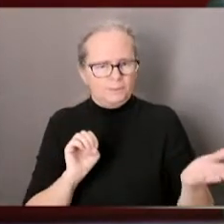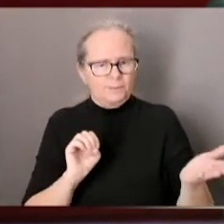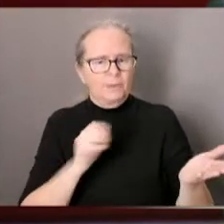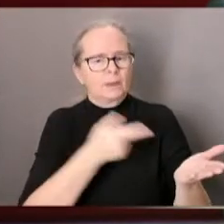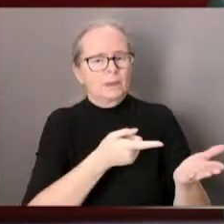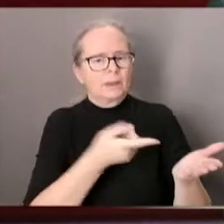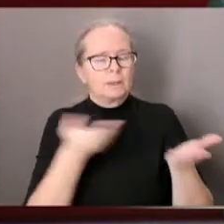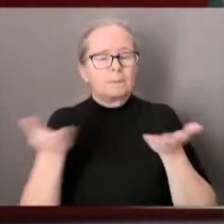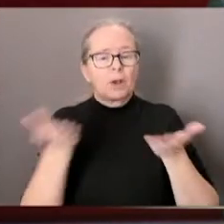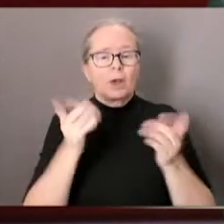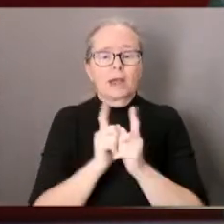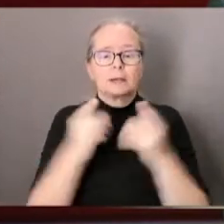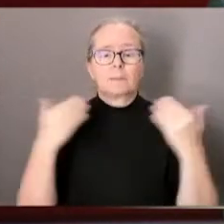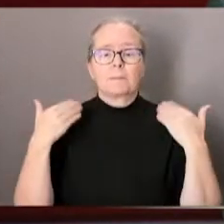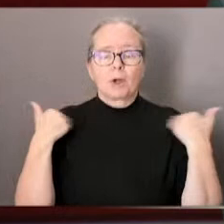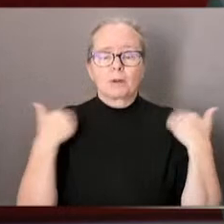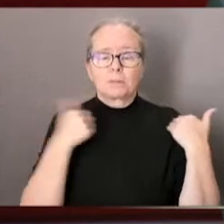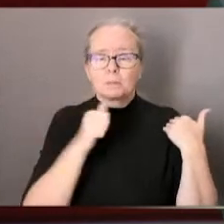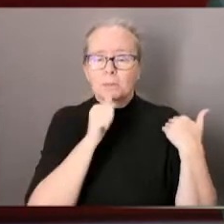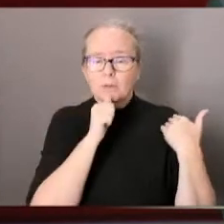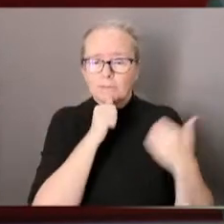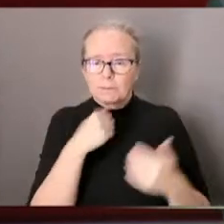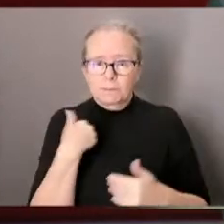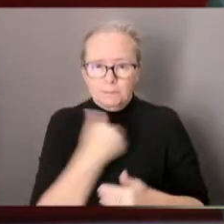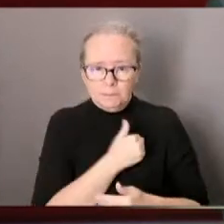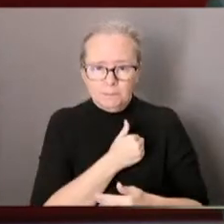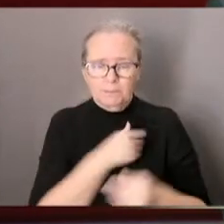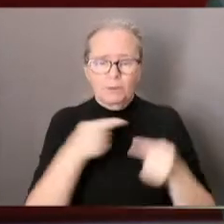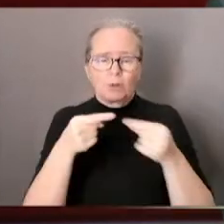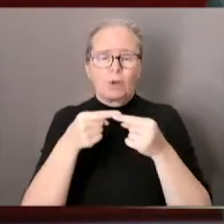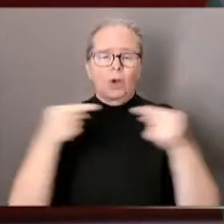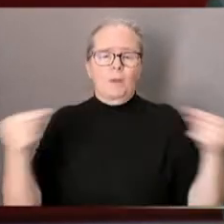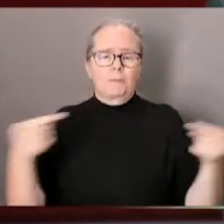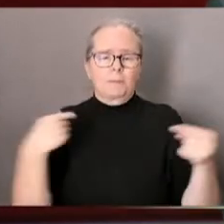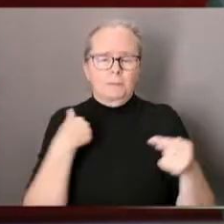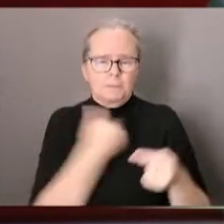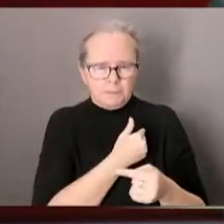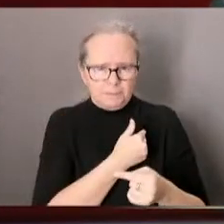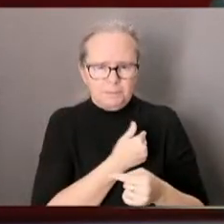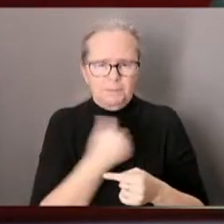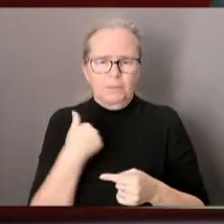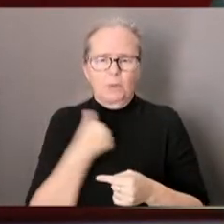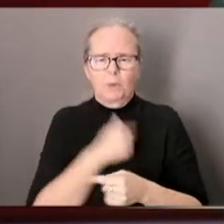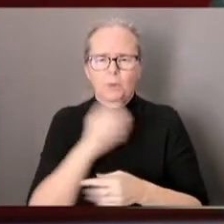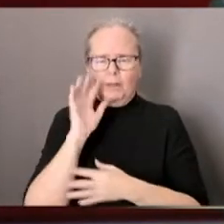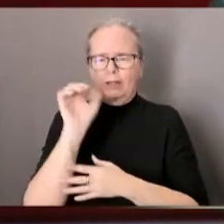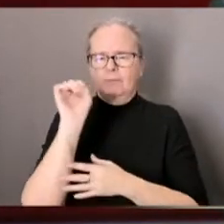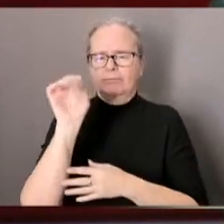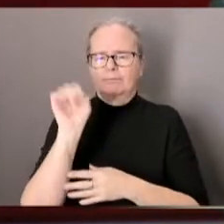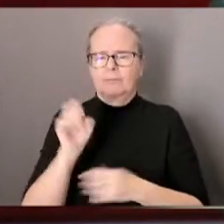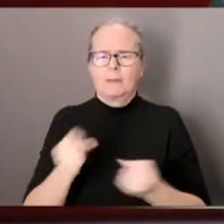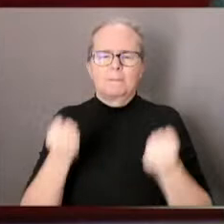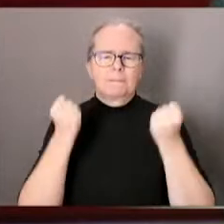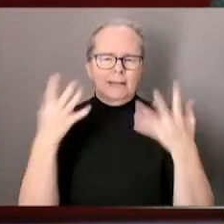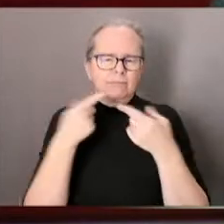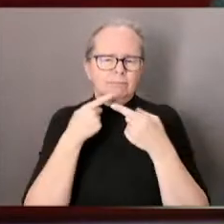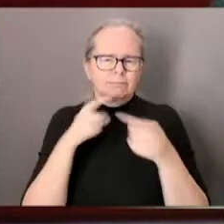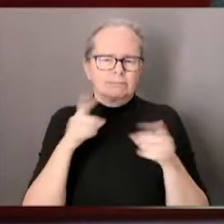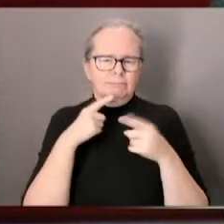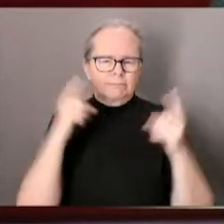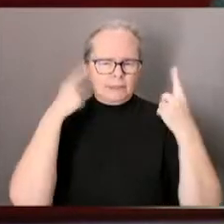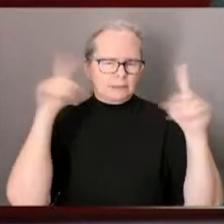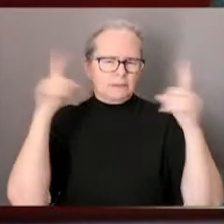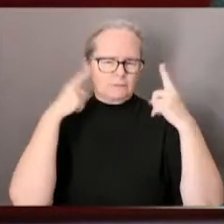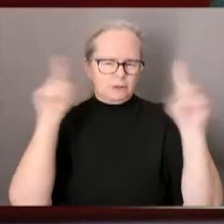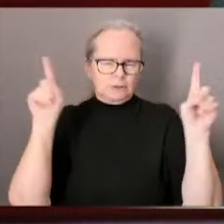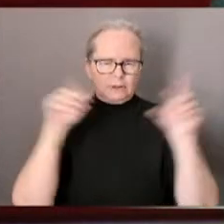member and I'd like to share some of the many accomplishments in the riding of Chester Strathmore and Rocky View and to thank the partners colleagues and friends who have